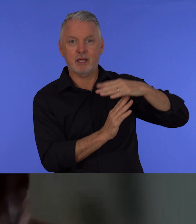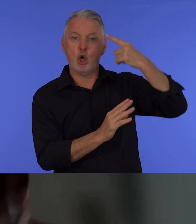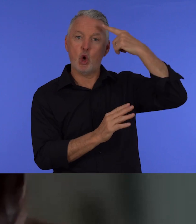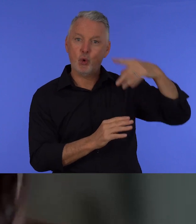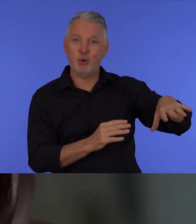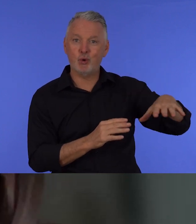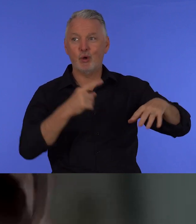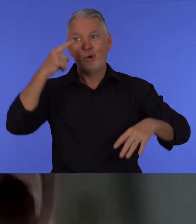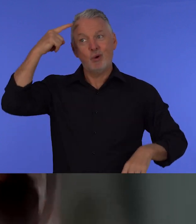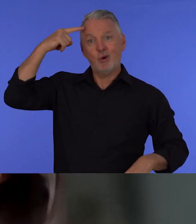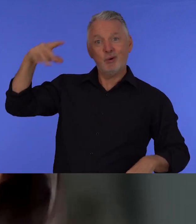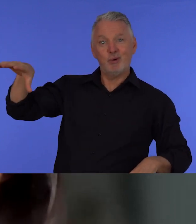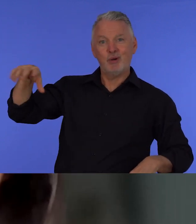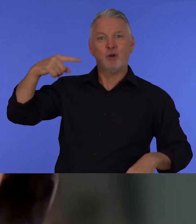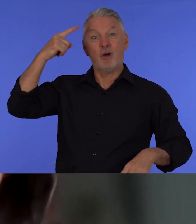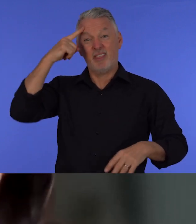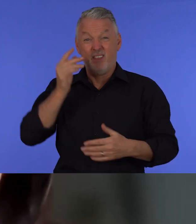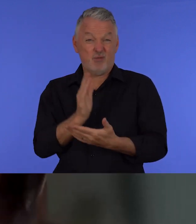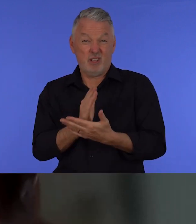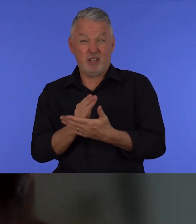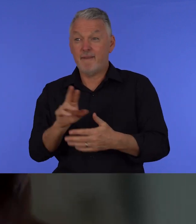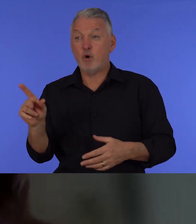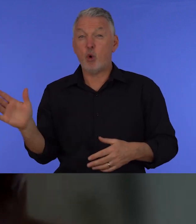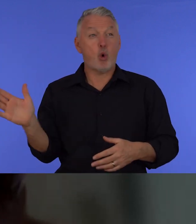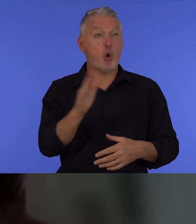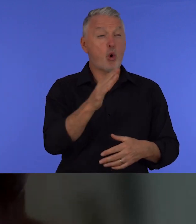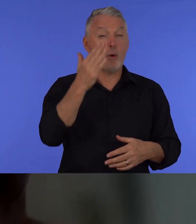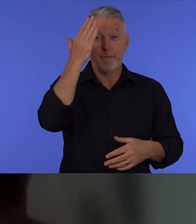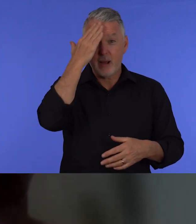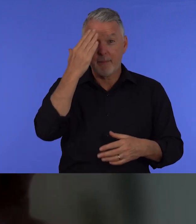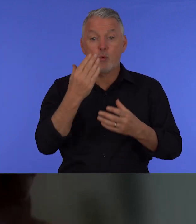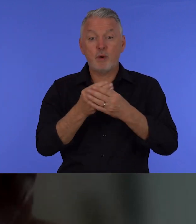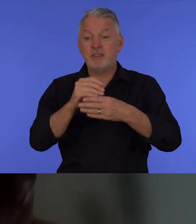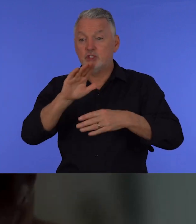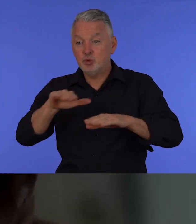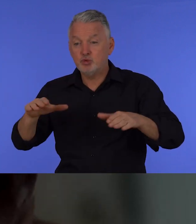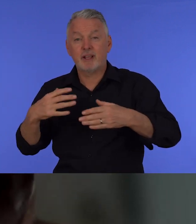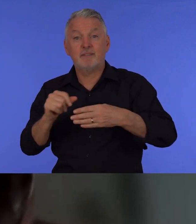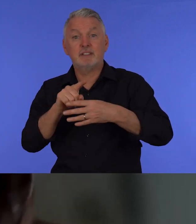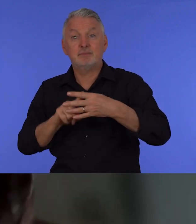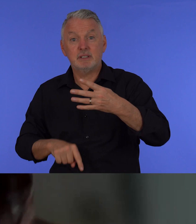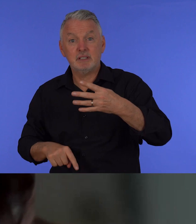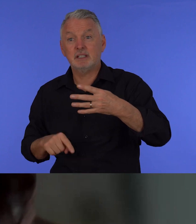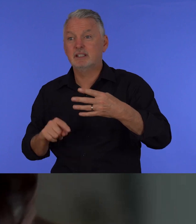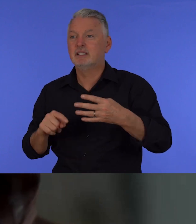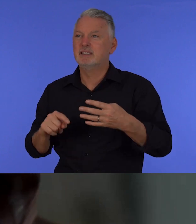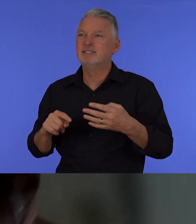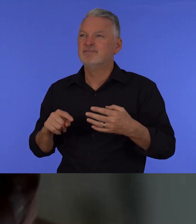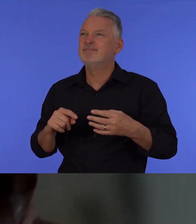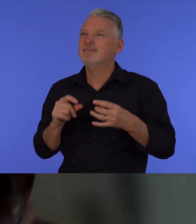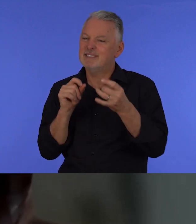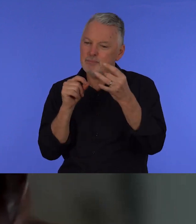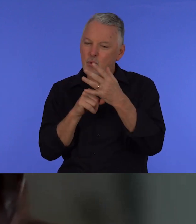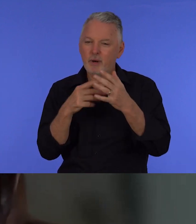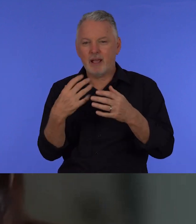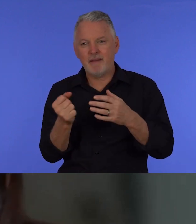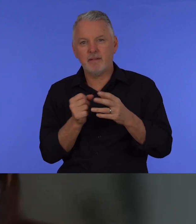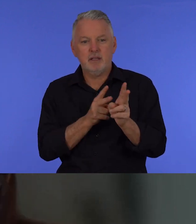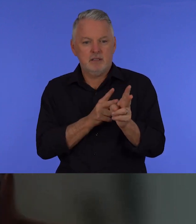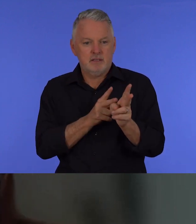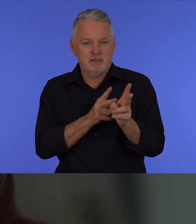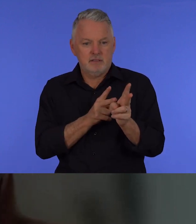at dance and we get a bit of a break from her too. And I think on all honesty, for mums of kids with disabilities,